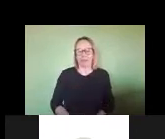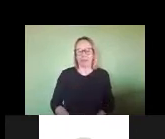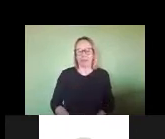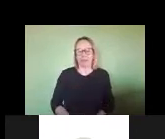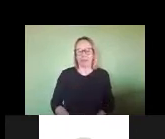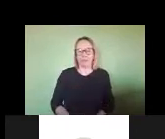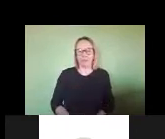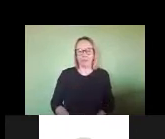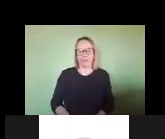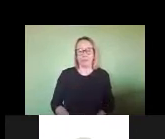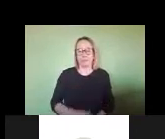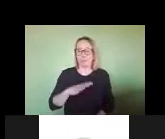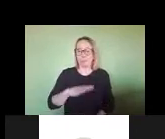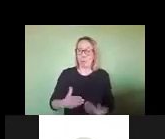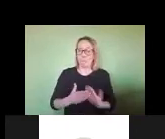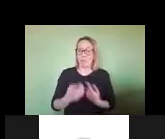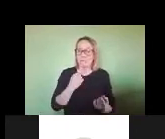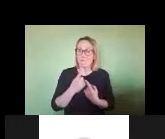any more